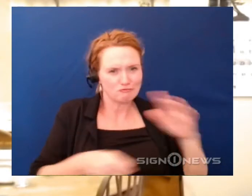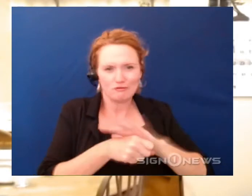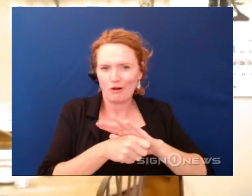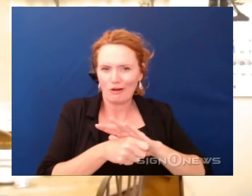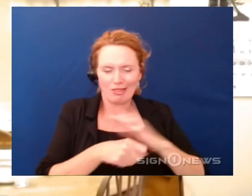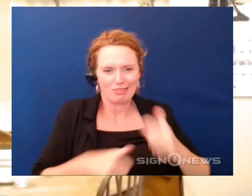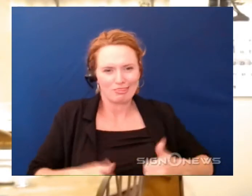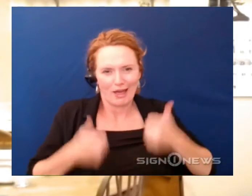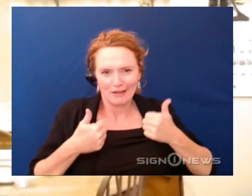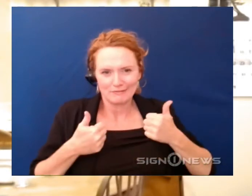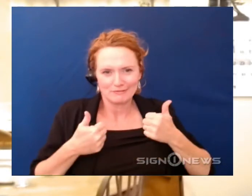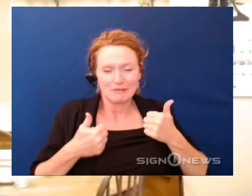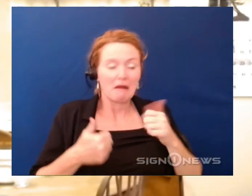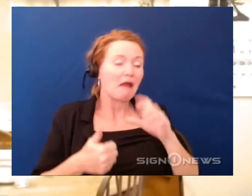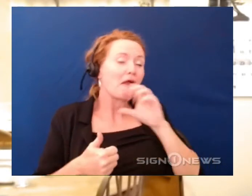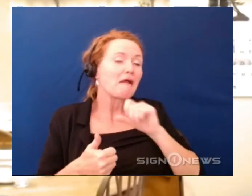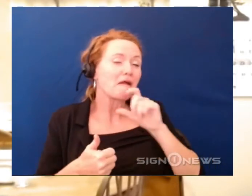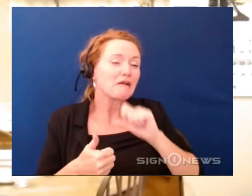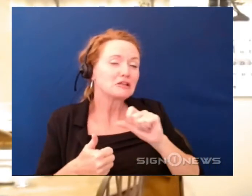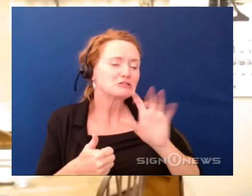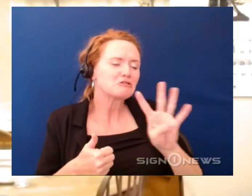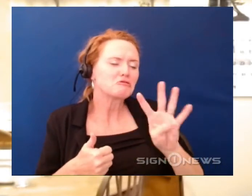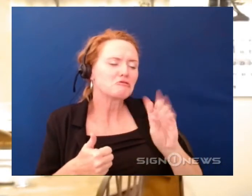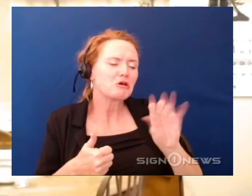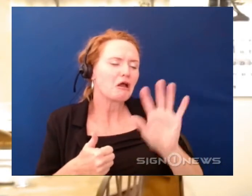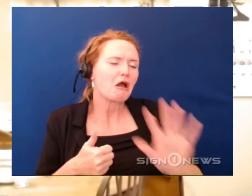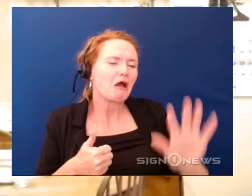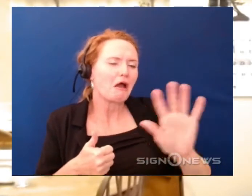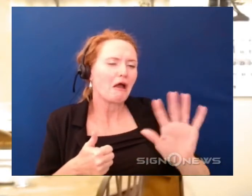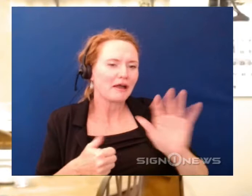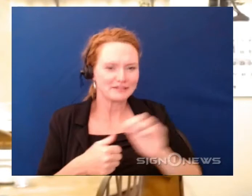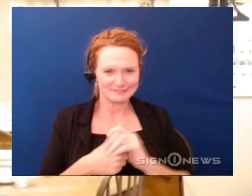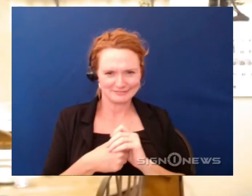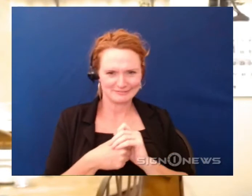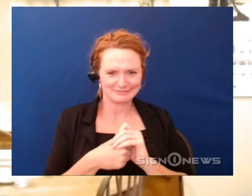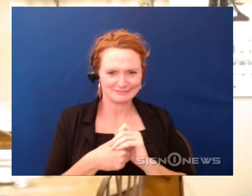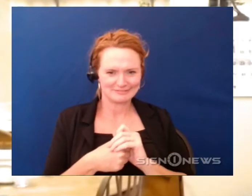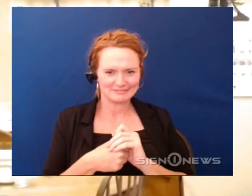and I'm somewhere in the middle of my 4th decade.